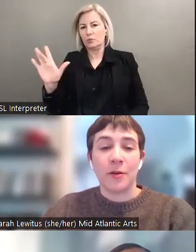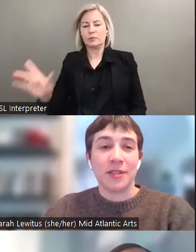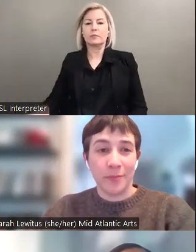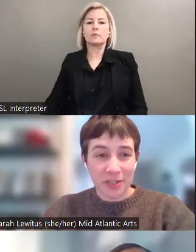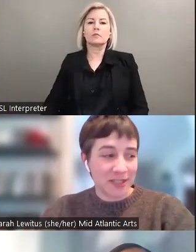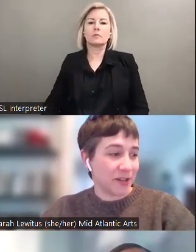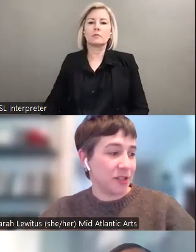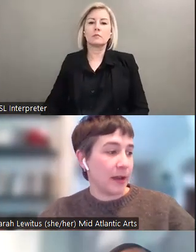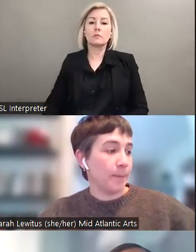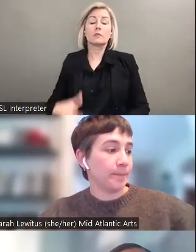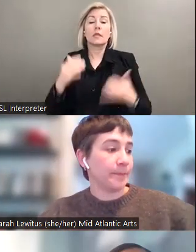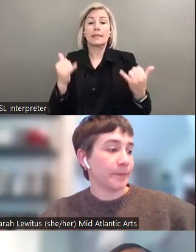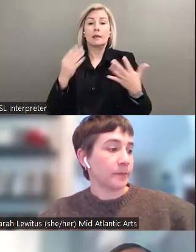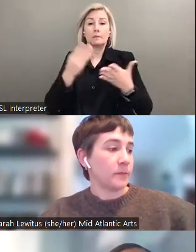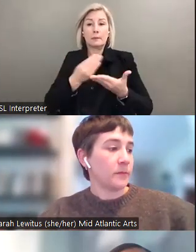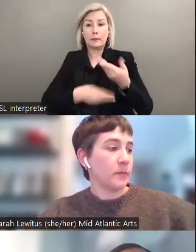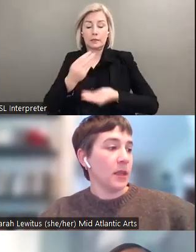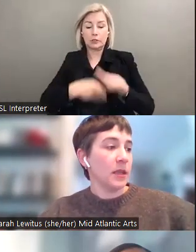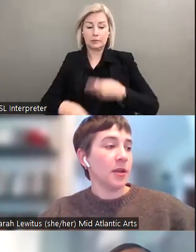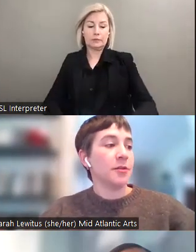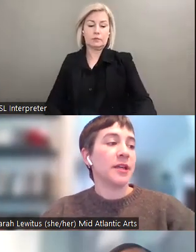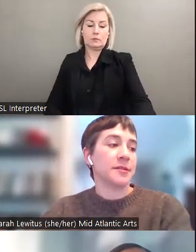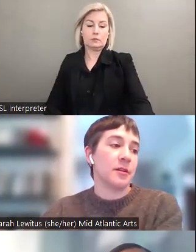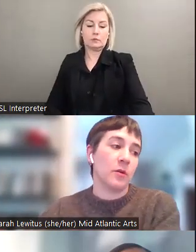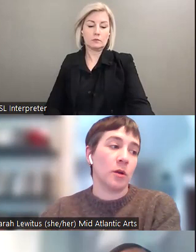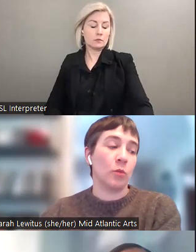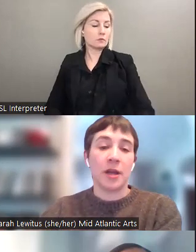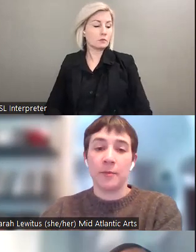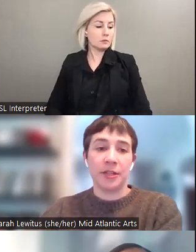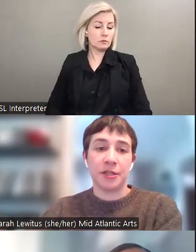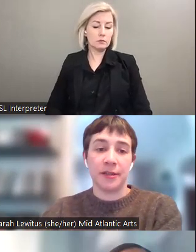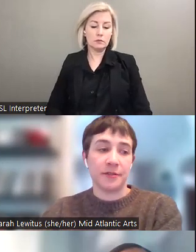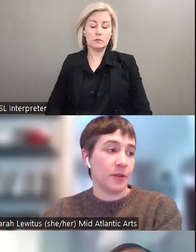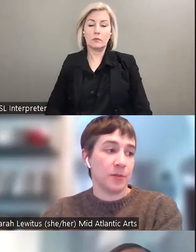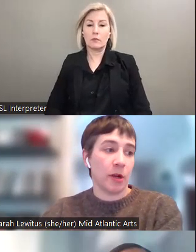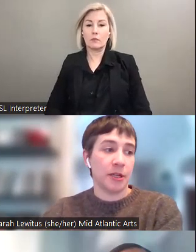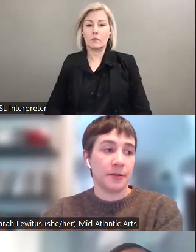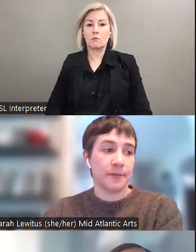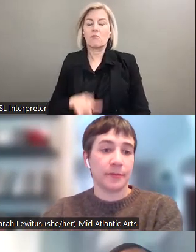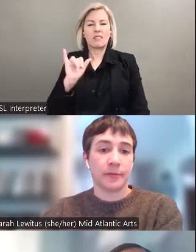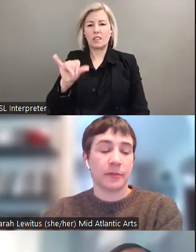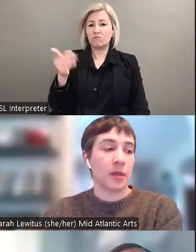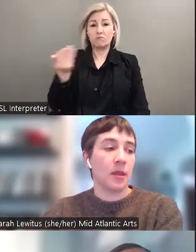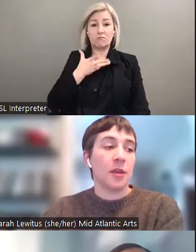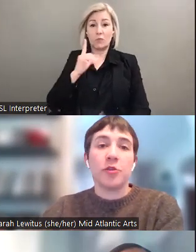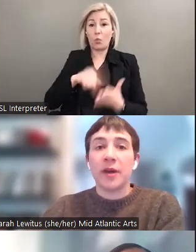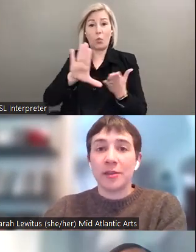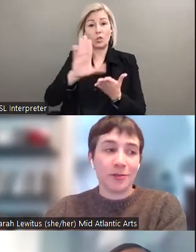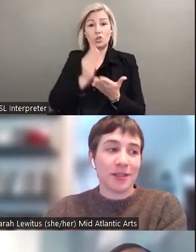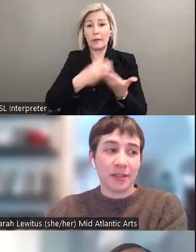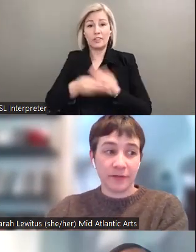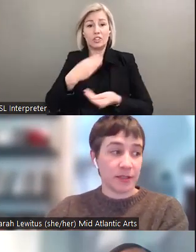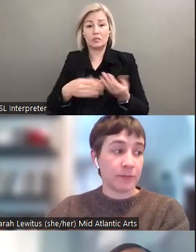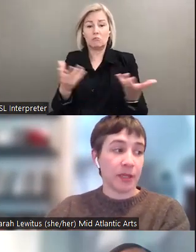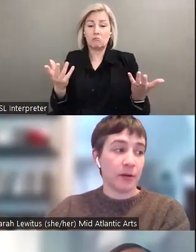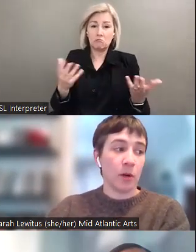We are going to go into the budget section now. Here you let us know what your budget is for this project. You might